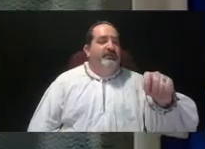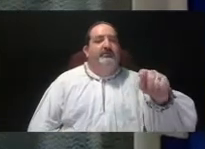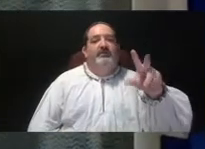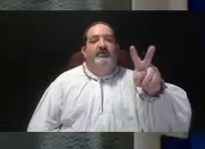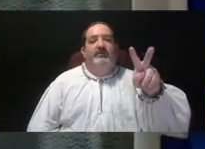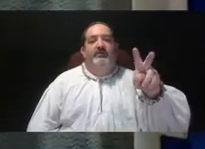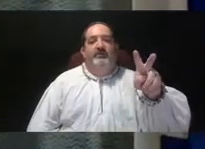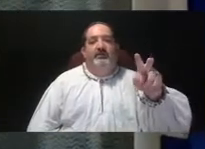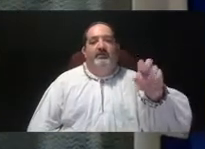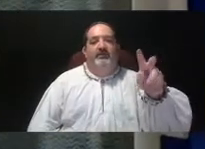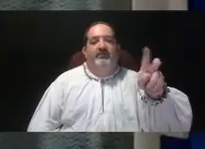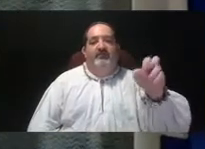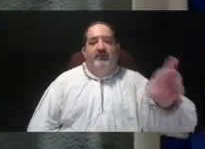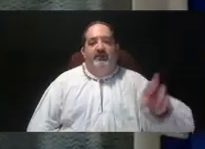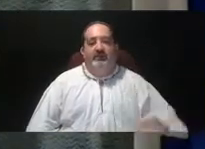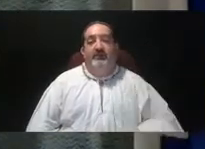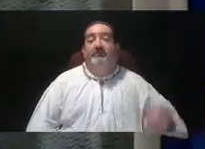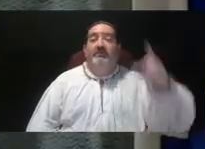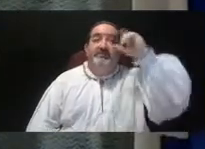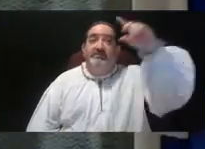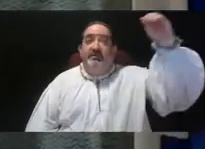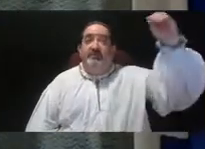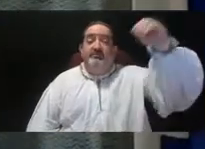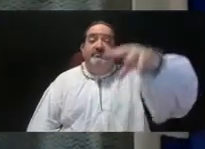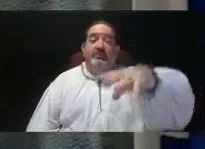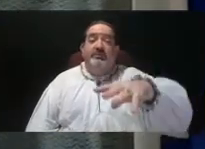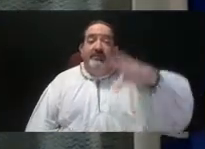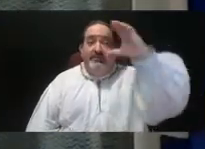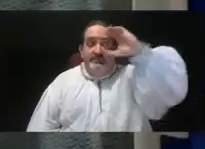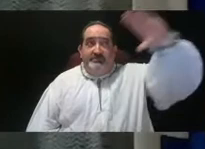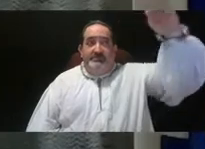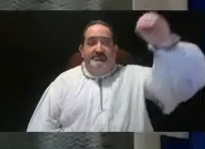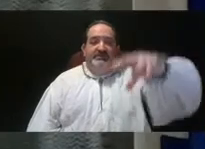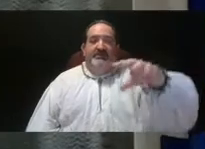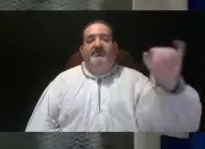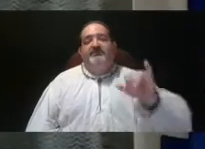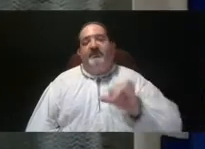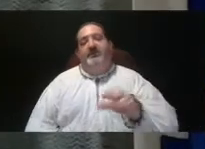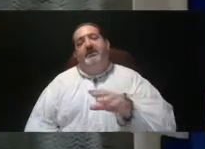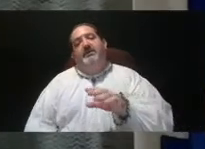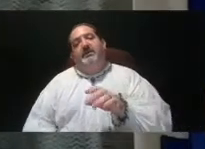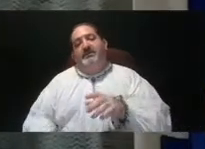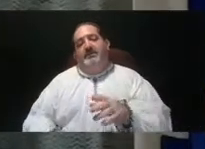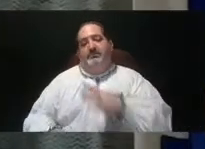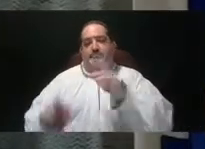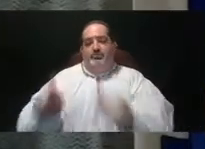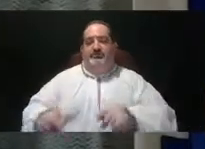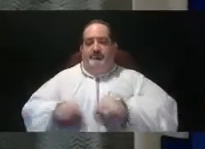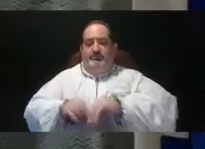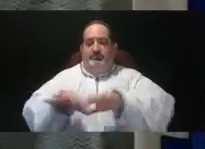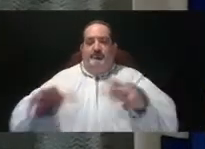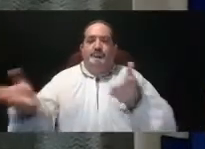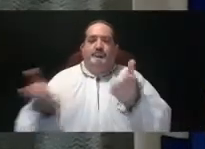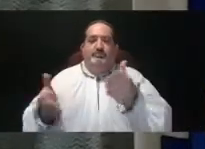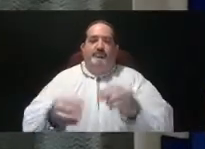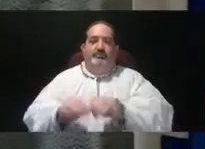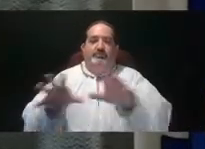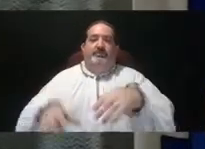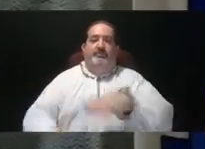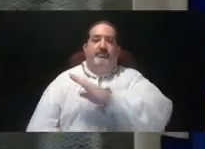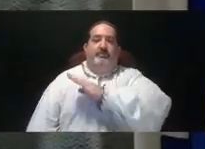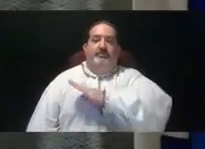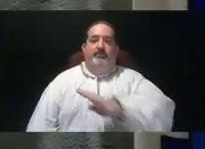Even as the sun doth shine brightly, so shines the gentle whose service brightens our lives. Therefore does